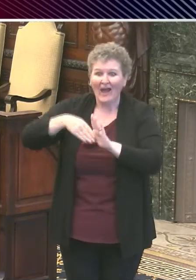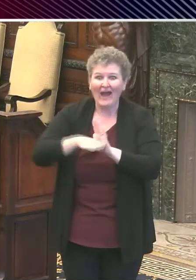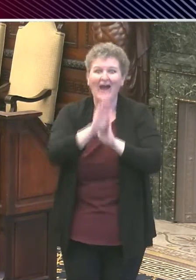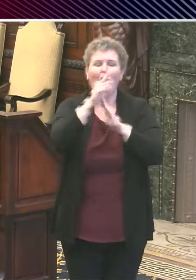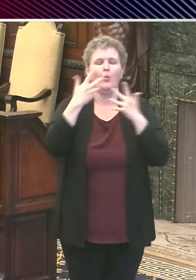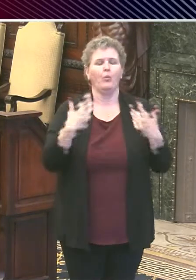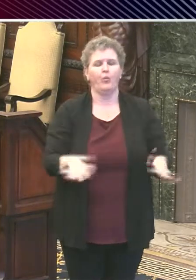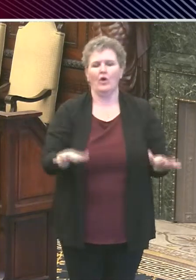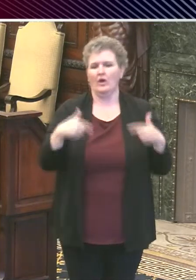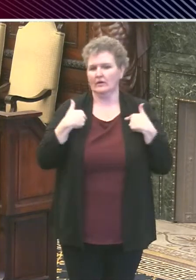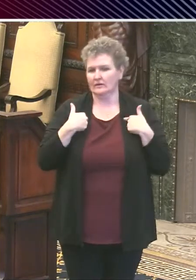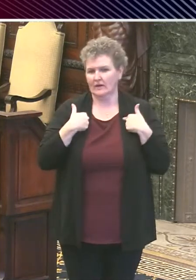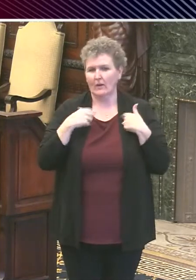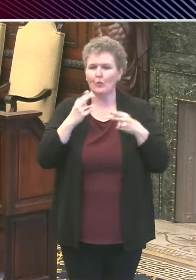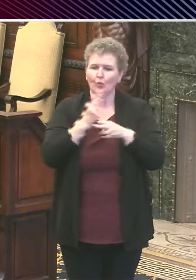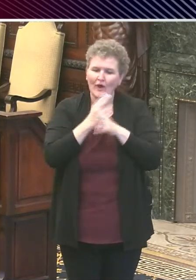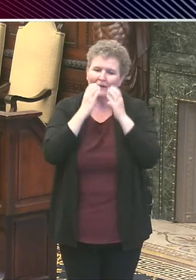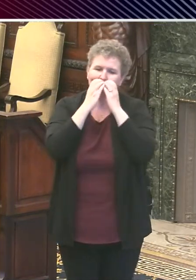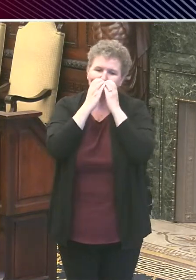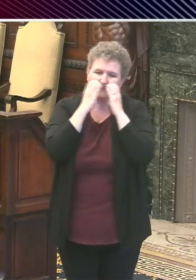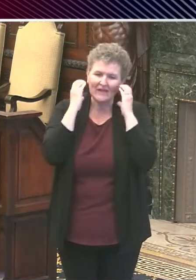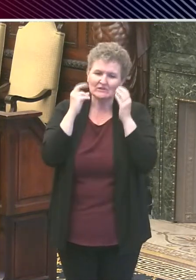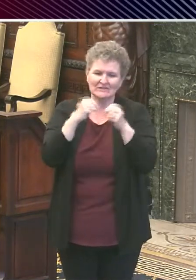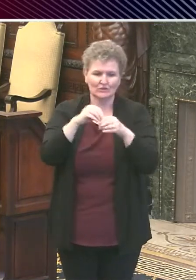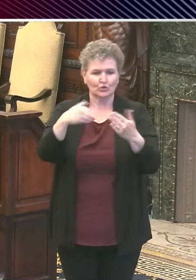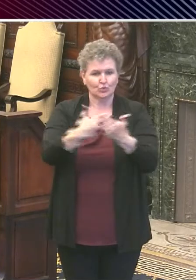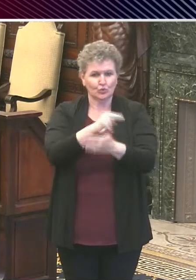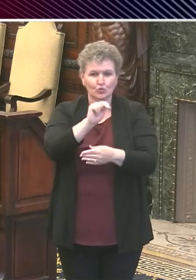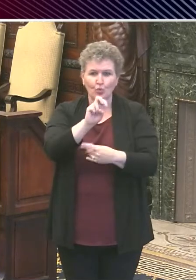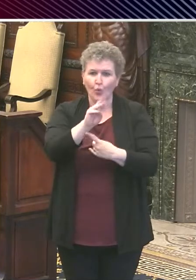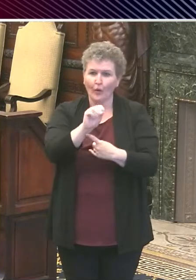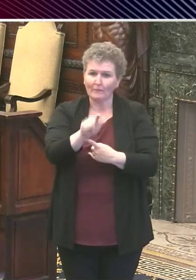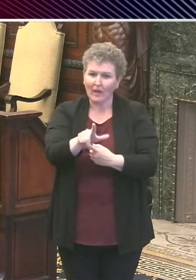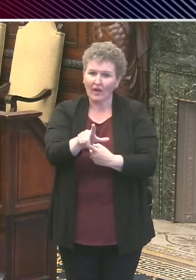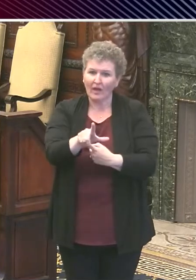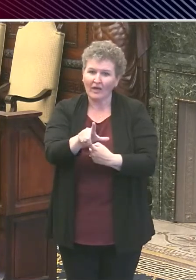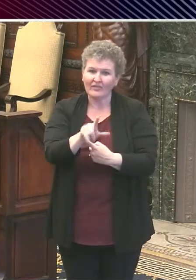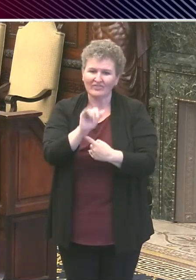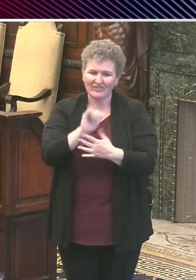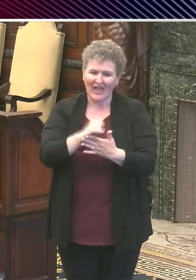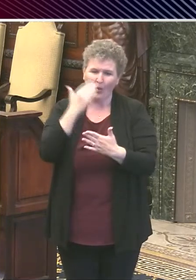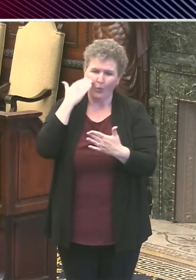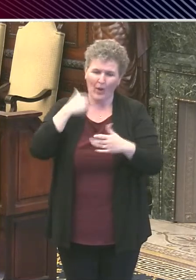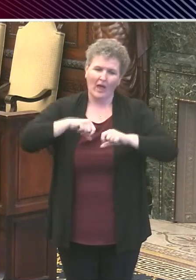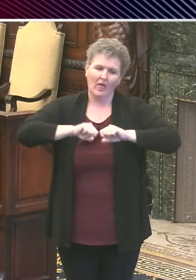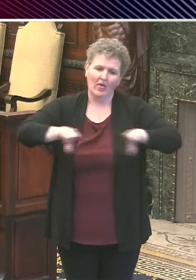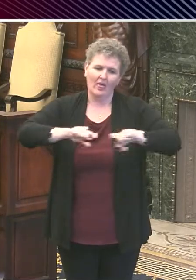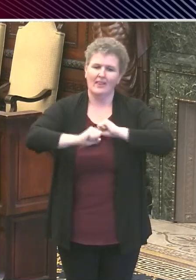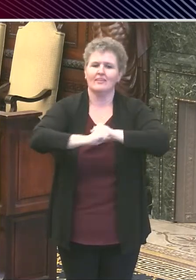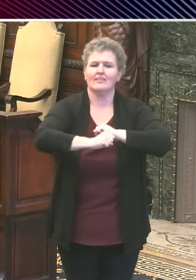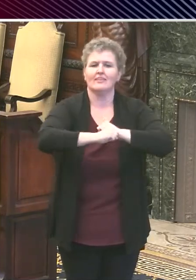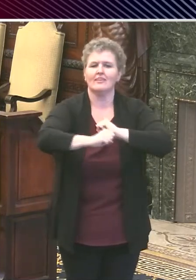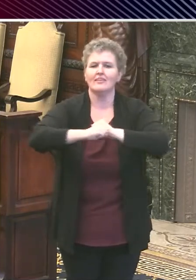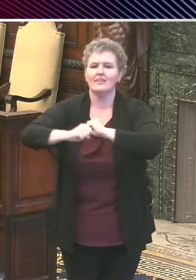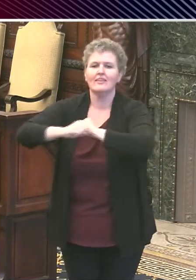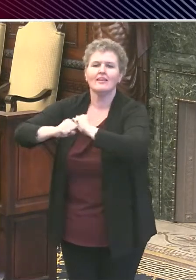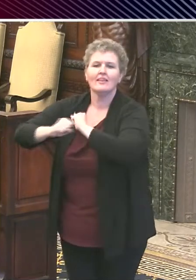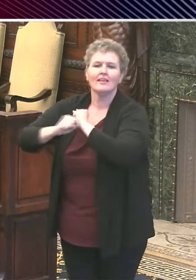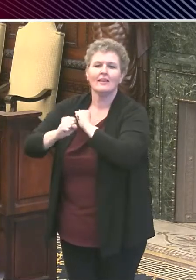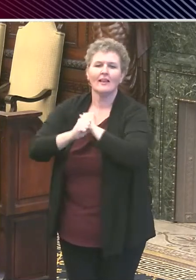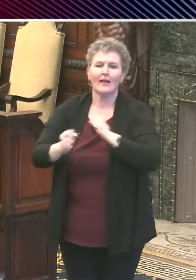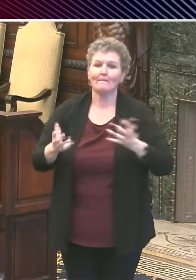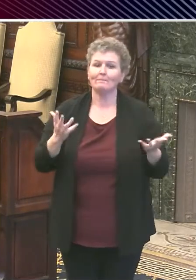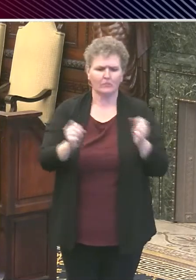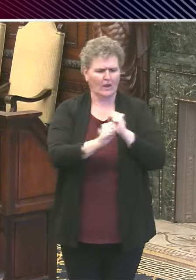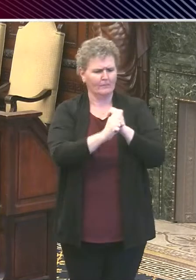make masks the new normal. And that's the thinking behind the media campaign that we're launching today. What the campaign does is